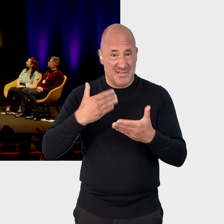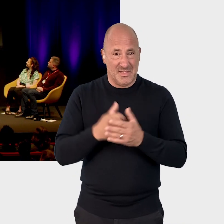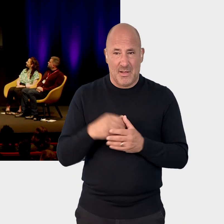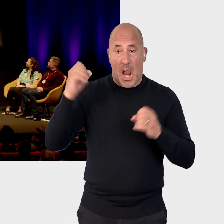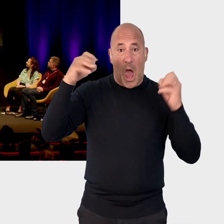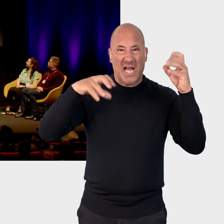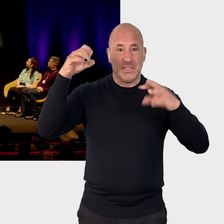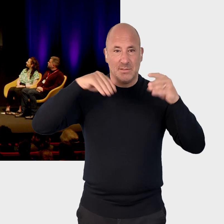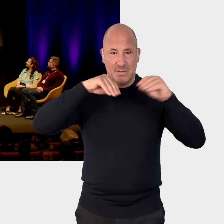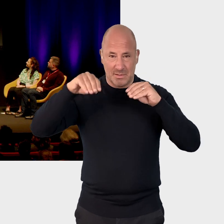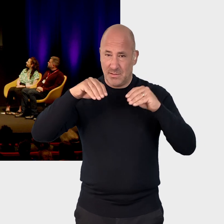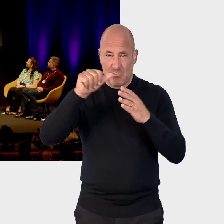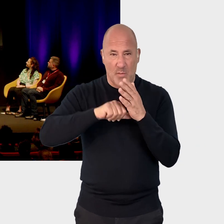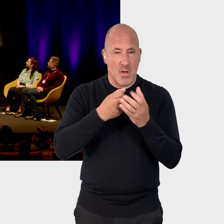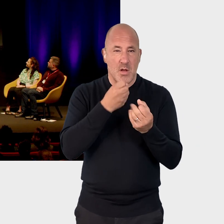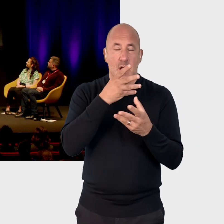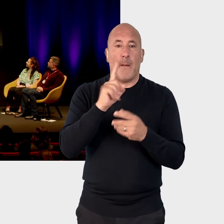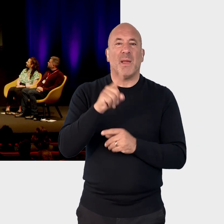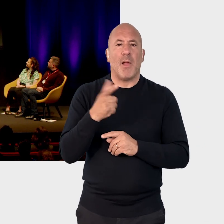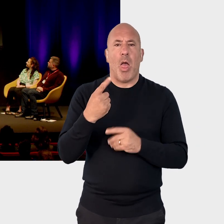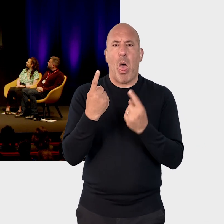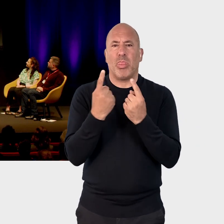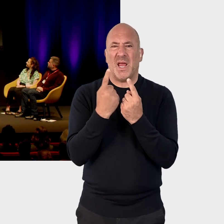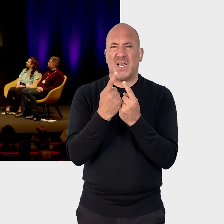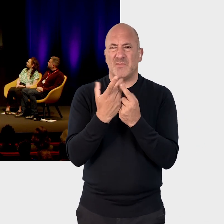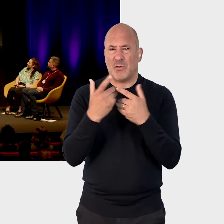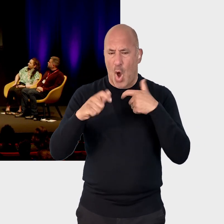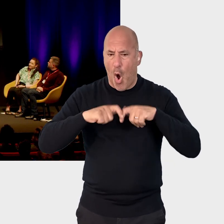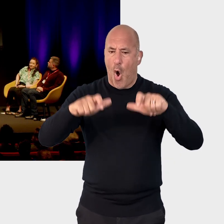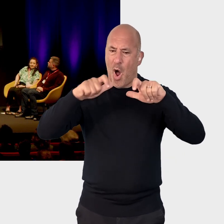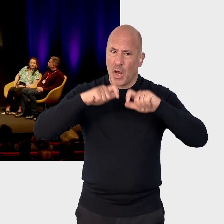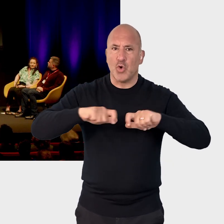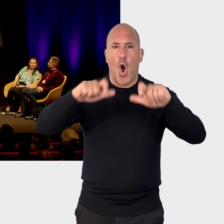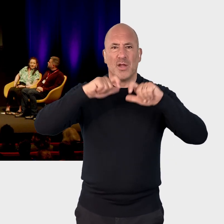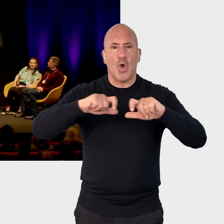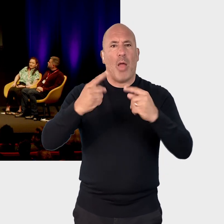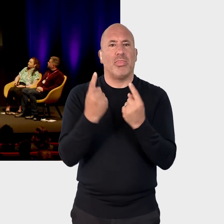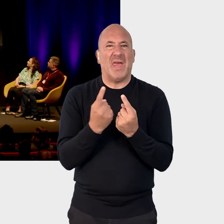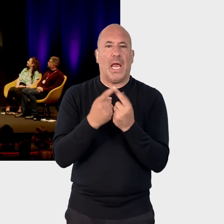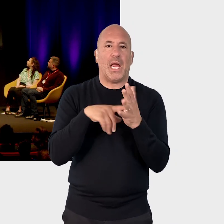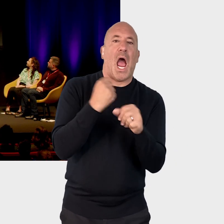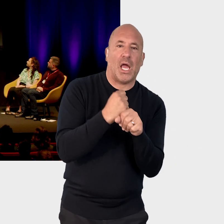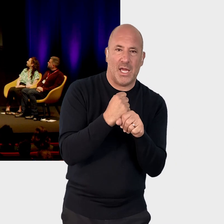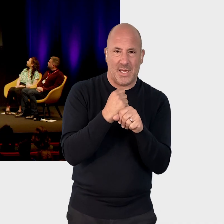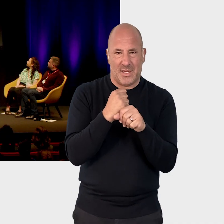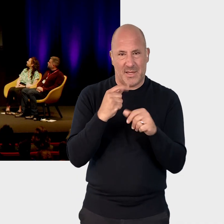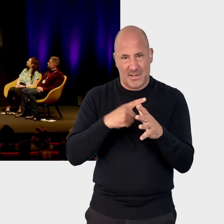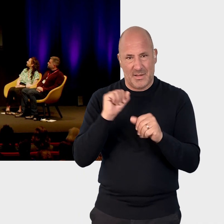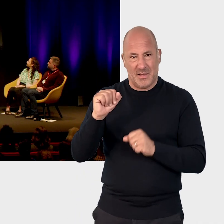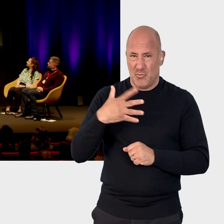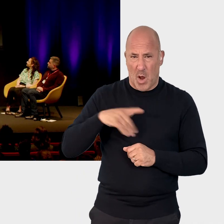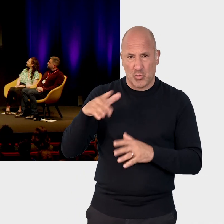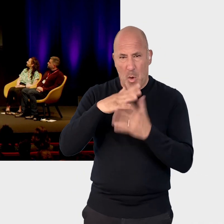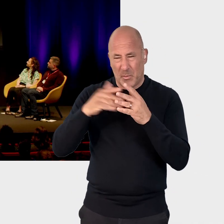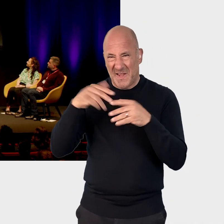Trees was another piece that we delivered. The light installation was programmed and created by the brilliant people at Things That Go